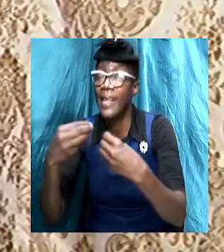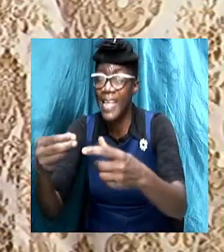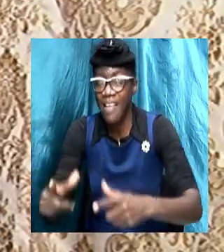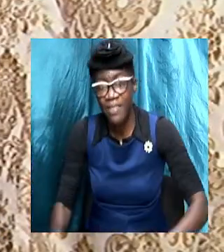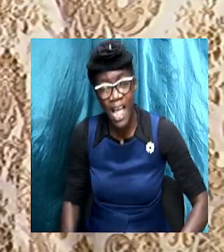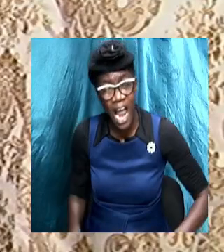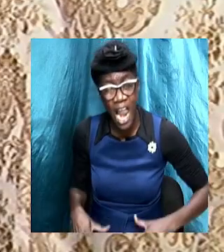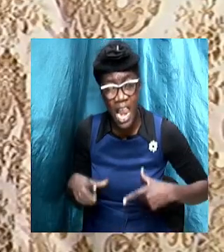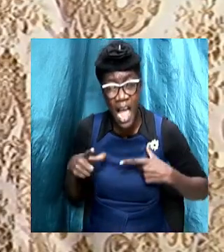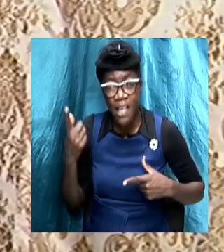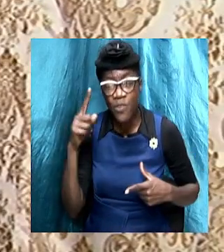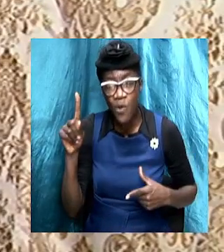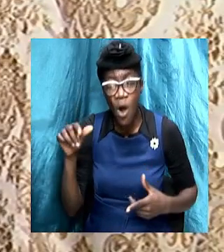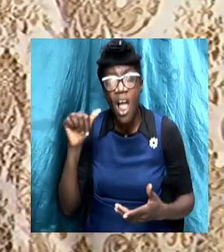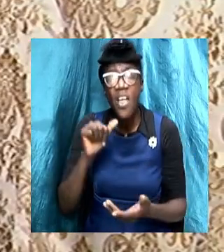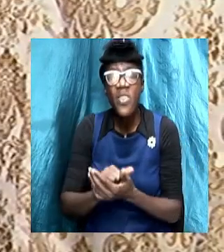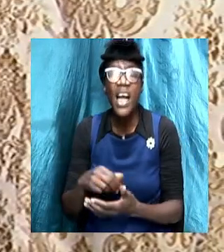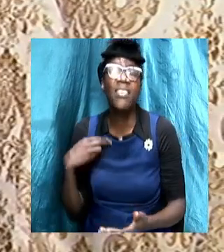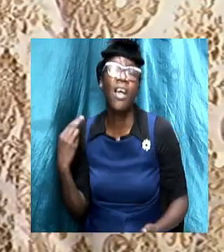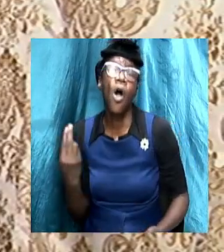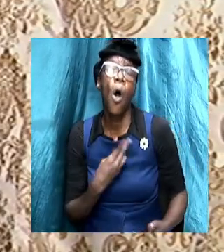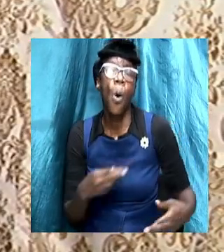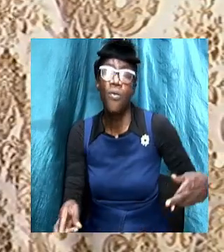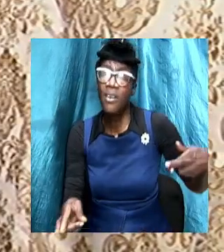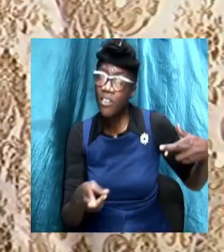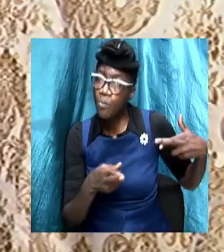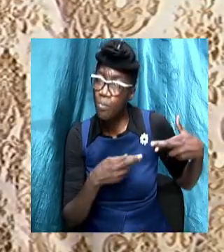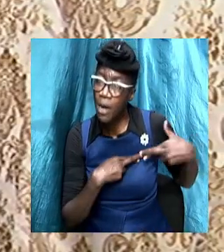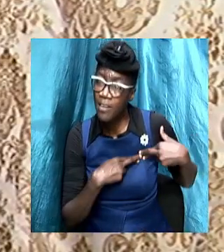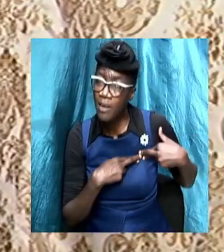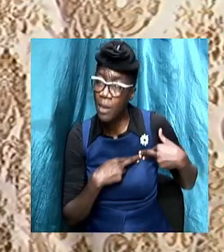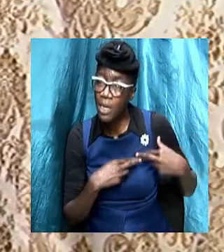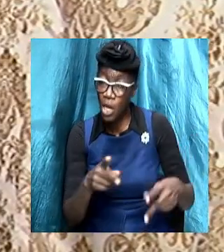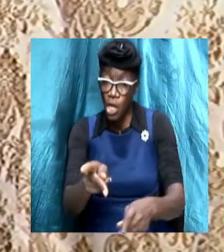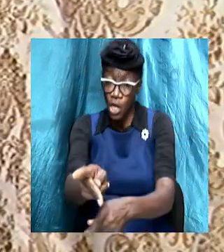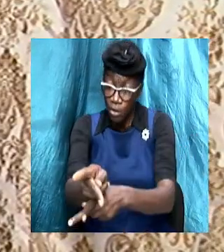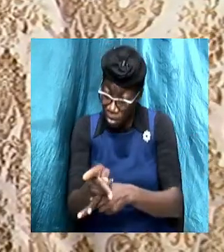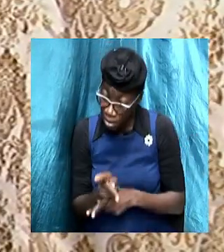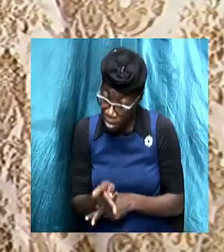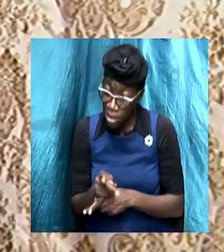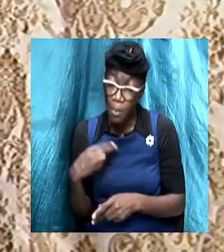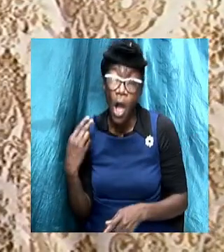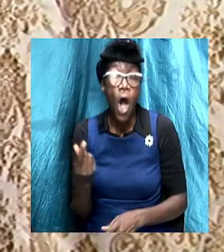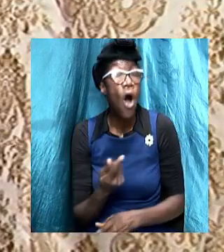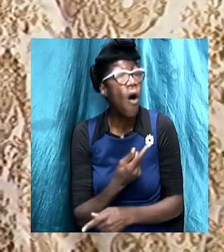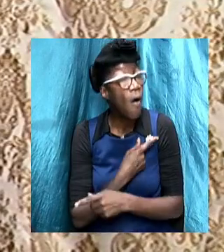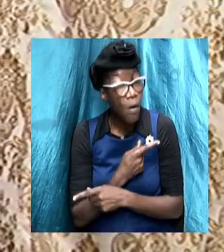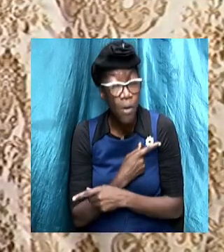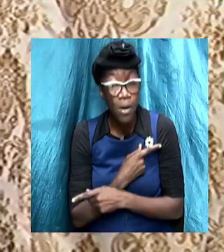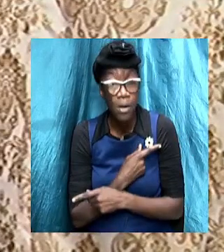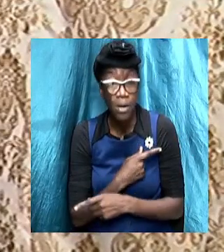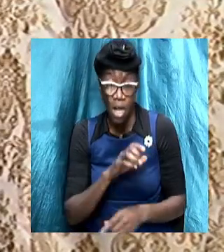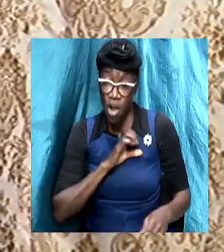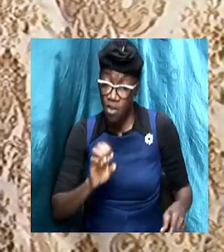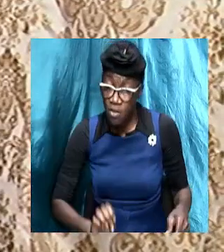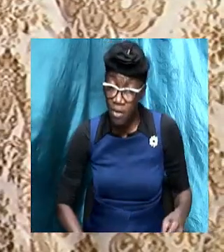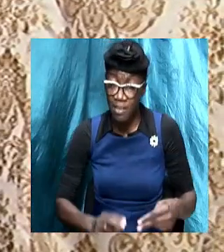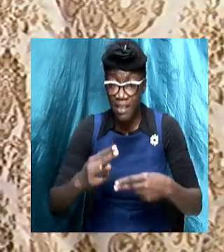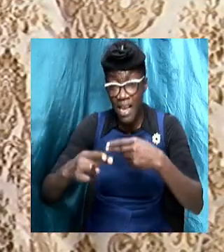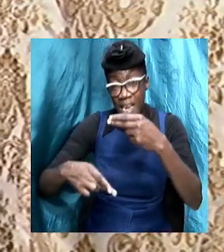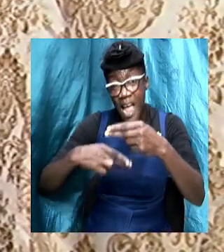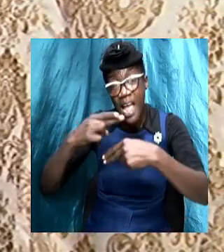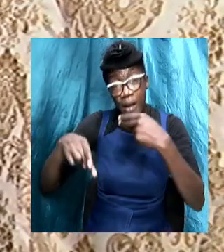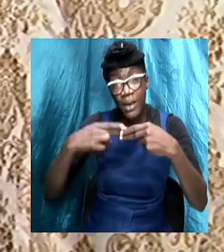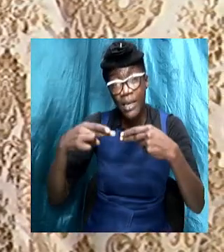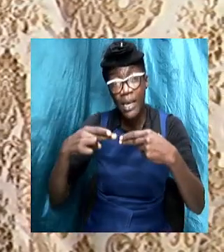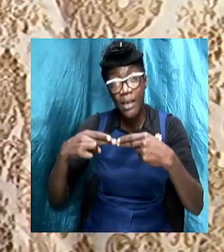because that's our key responsibility to preserve our Christian heritage. Now, in order for us